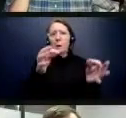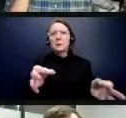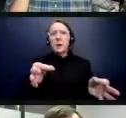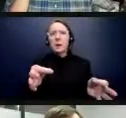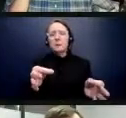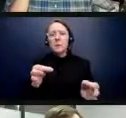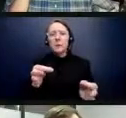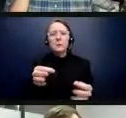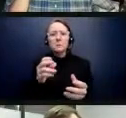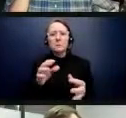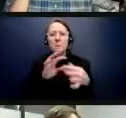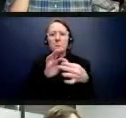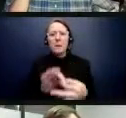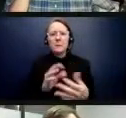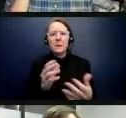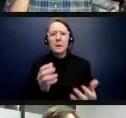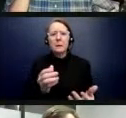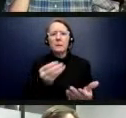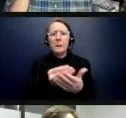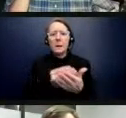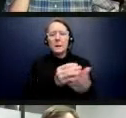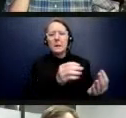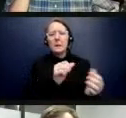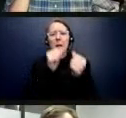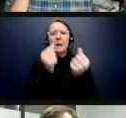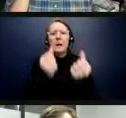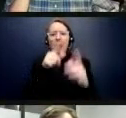Okay. Well, it would seem like there is